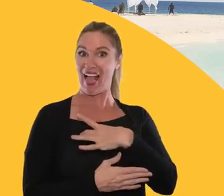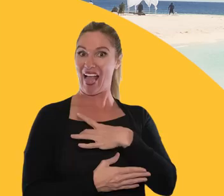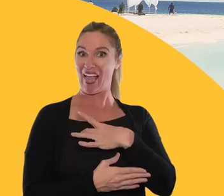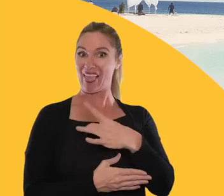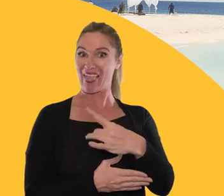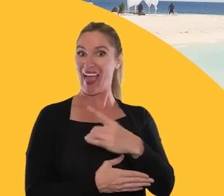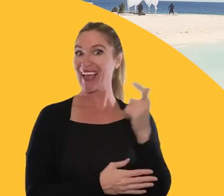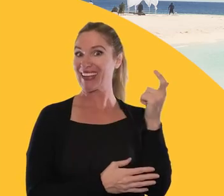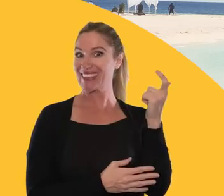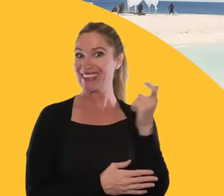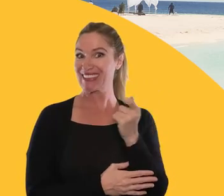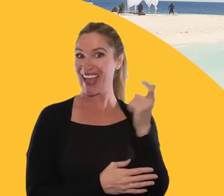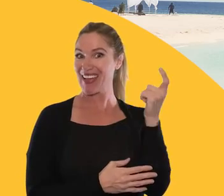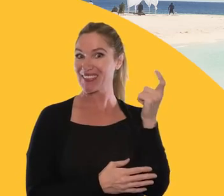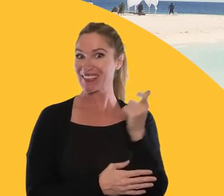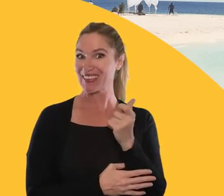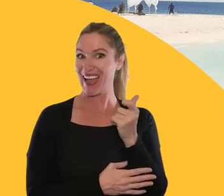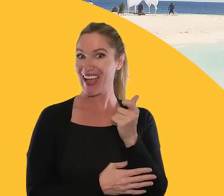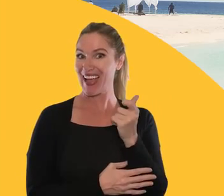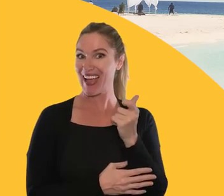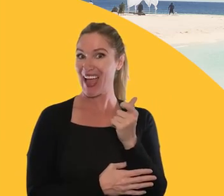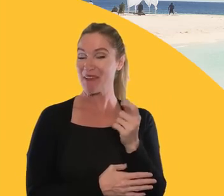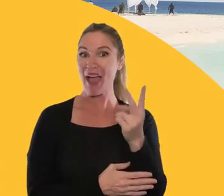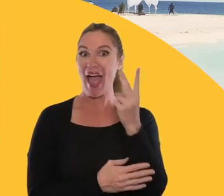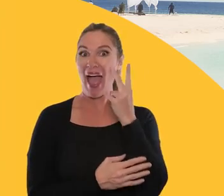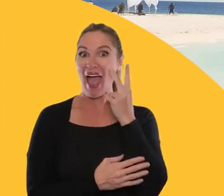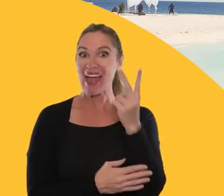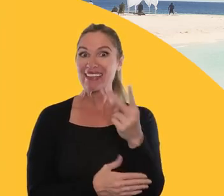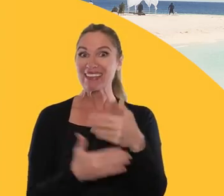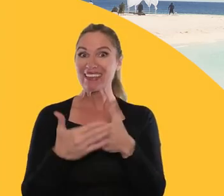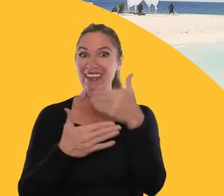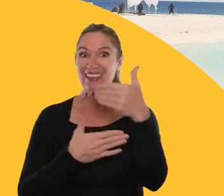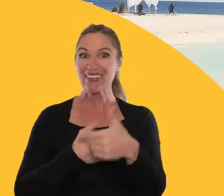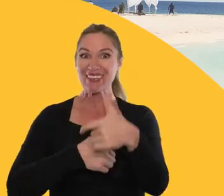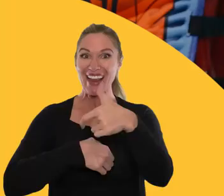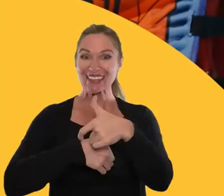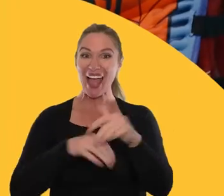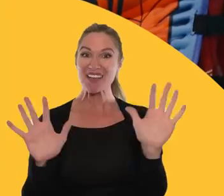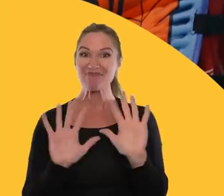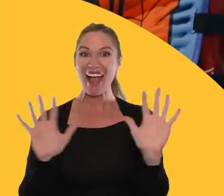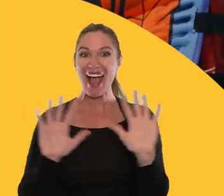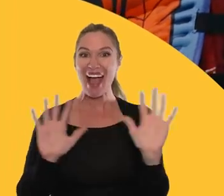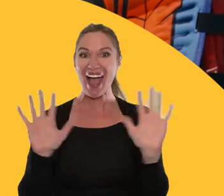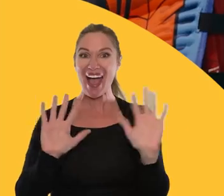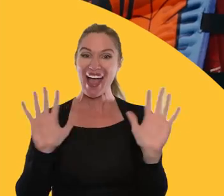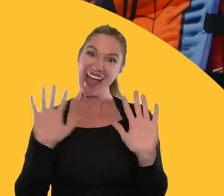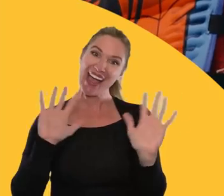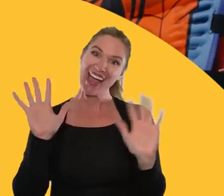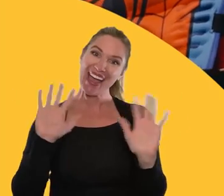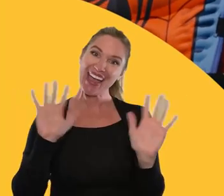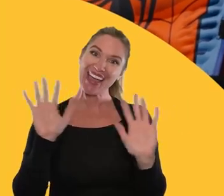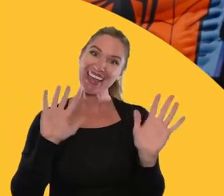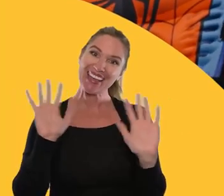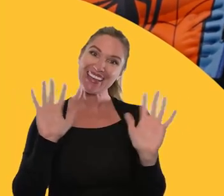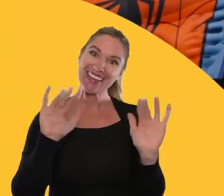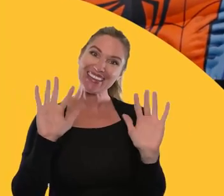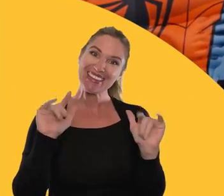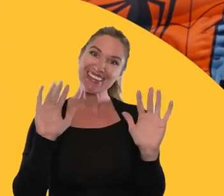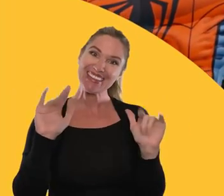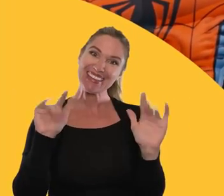to like and subscribe. See you next time. Bye!